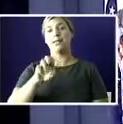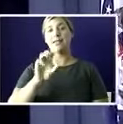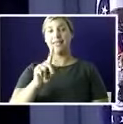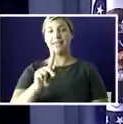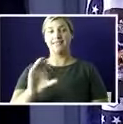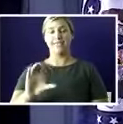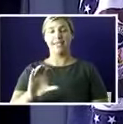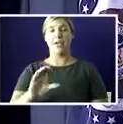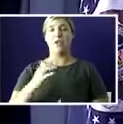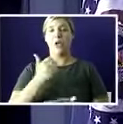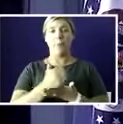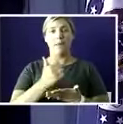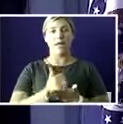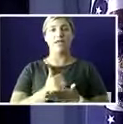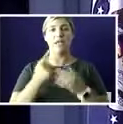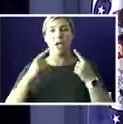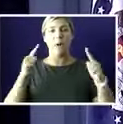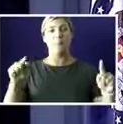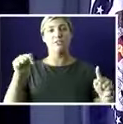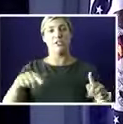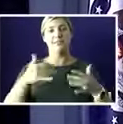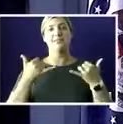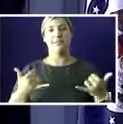pulling this off today.